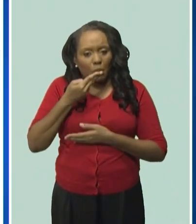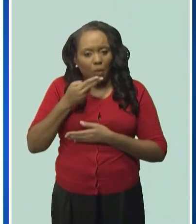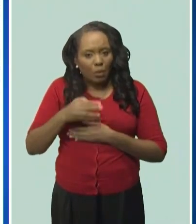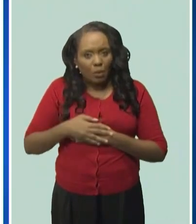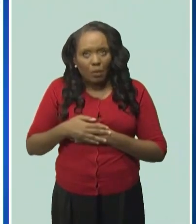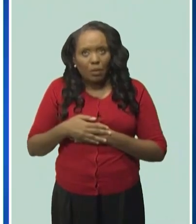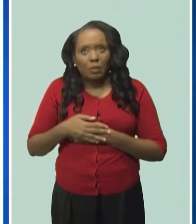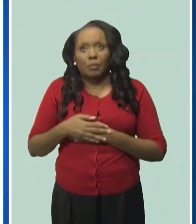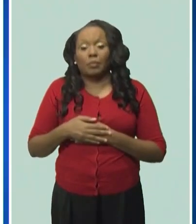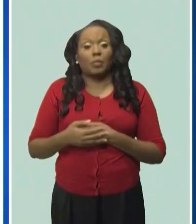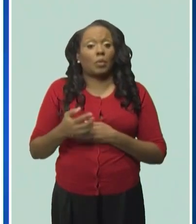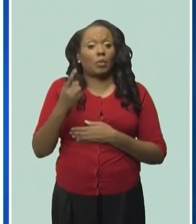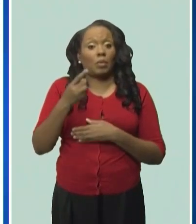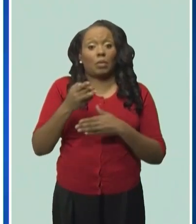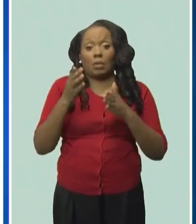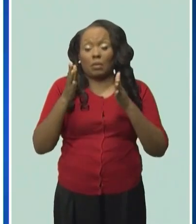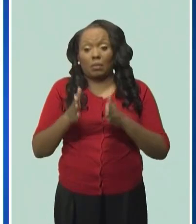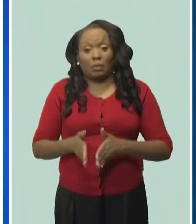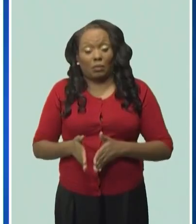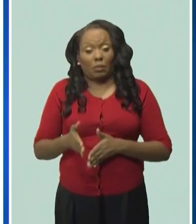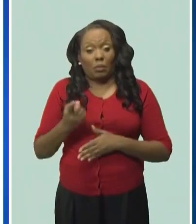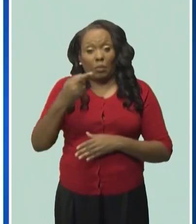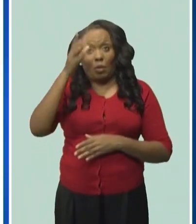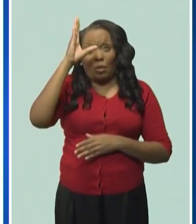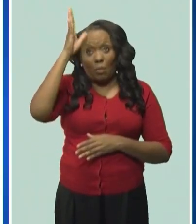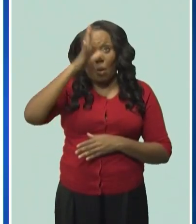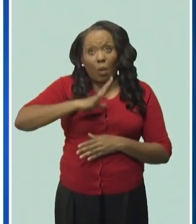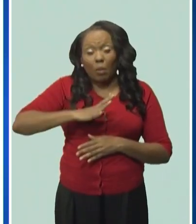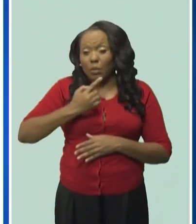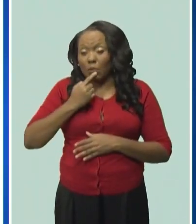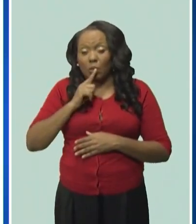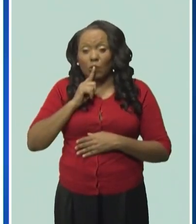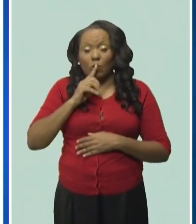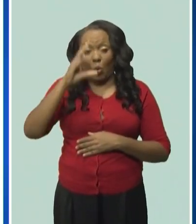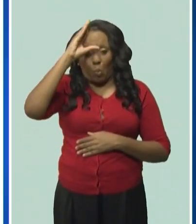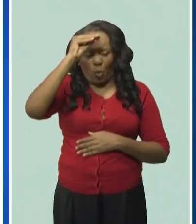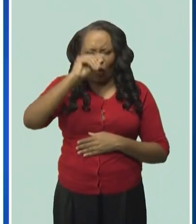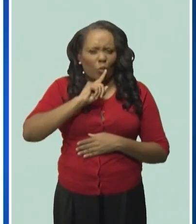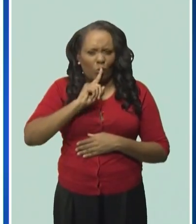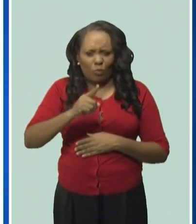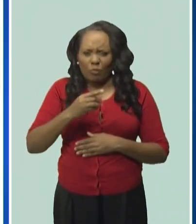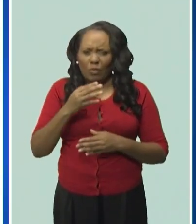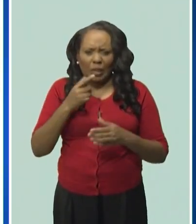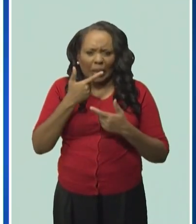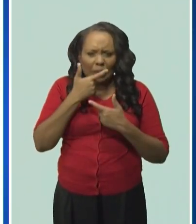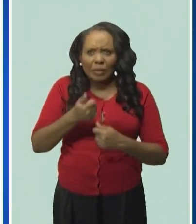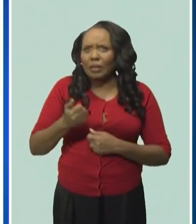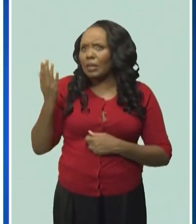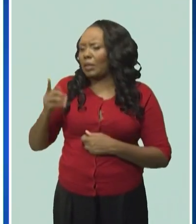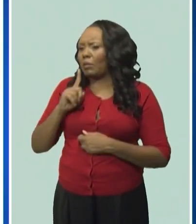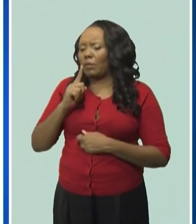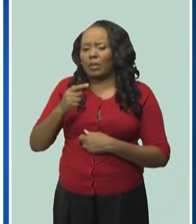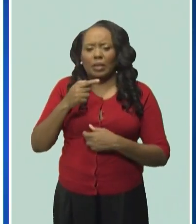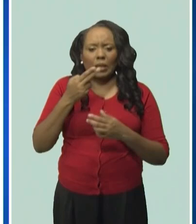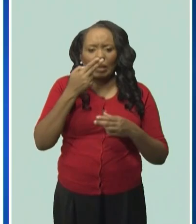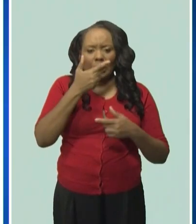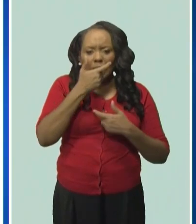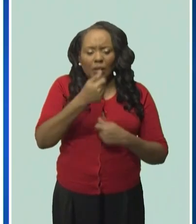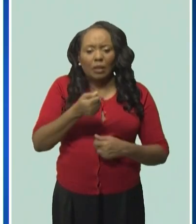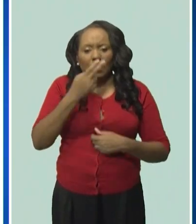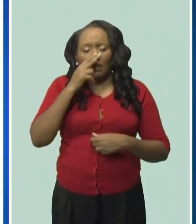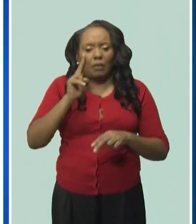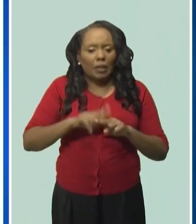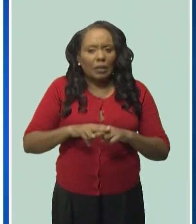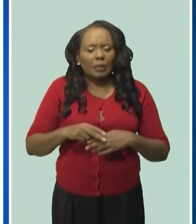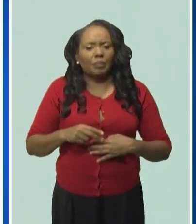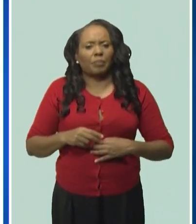mechanical engineer, is a student of the program. It was very good and very interesting and fun. I did the program last year. It